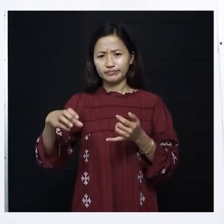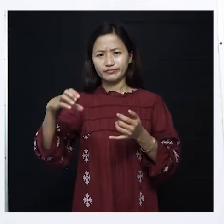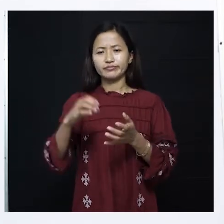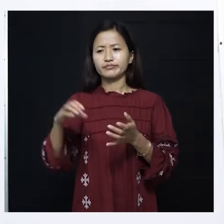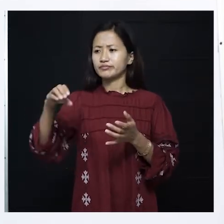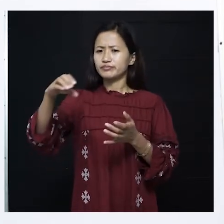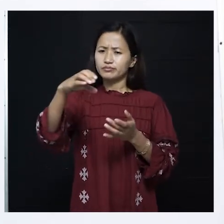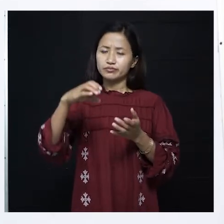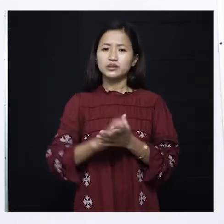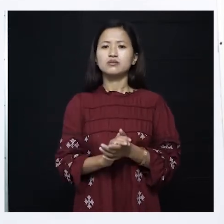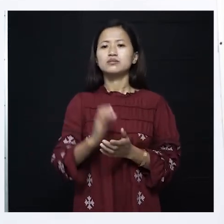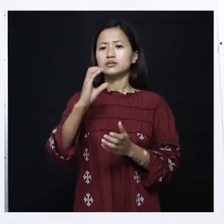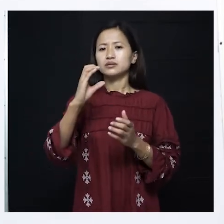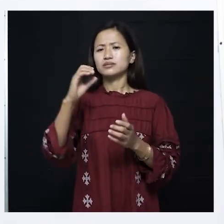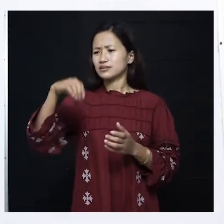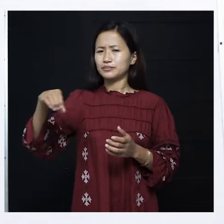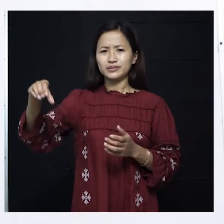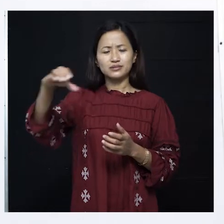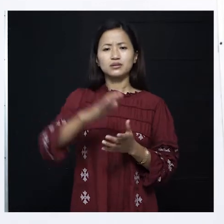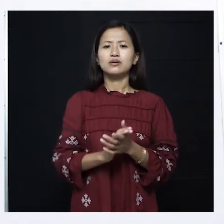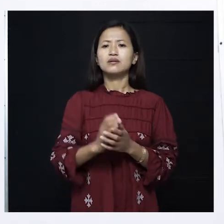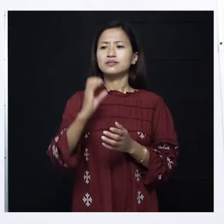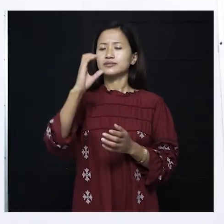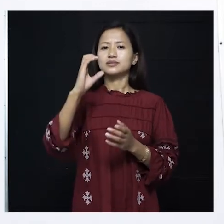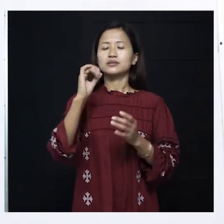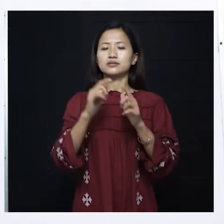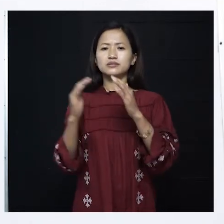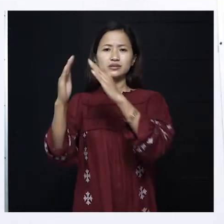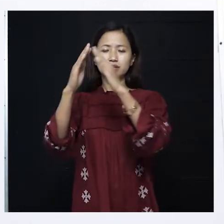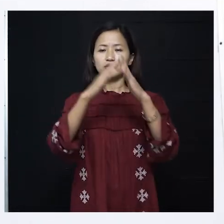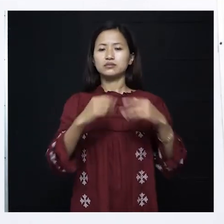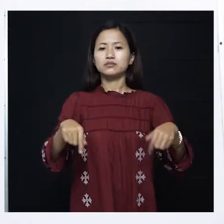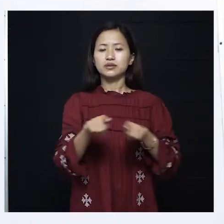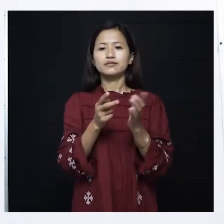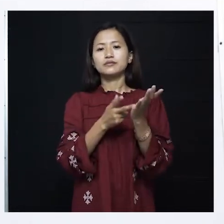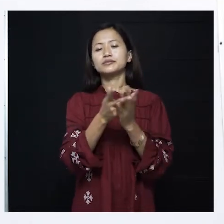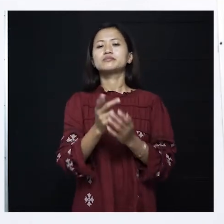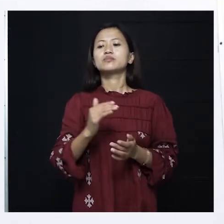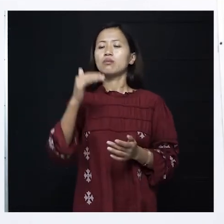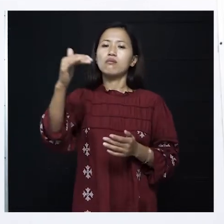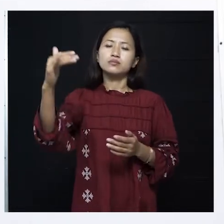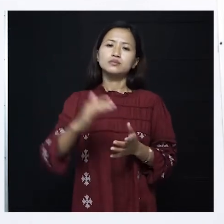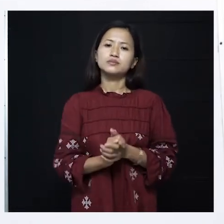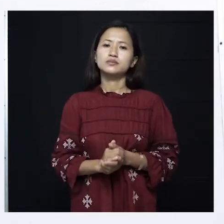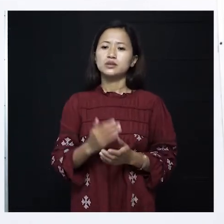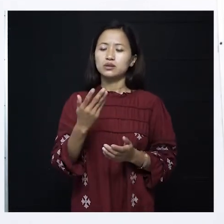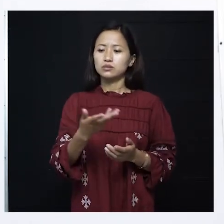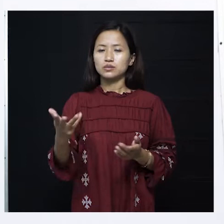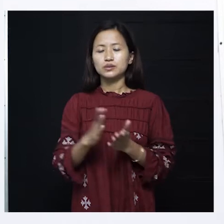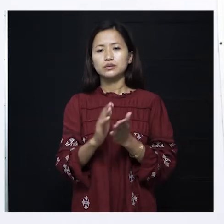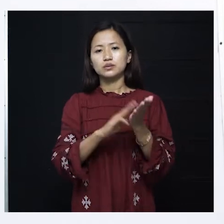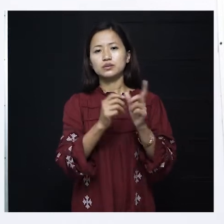With states or capital or the cities, the towns, the villages, and so on. So those maps,